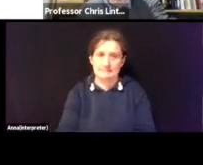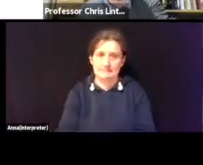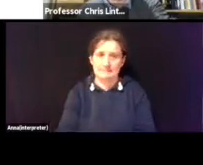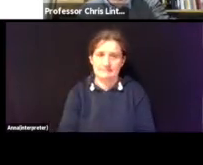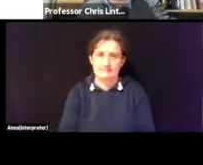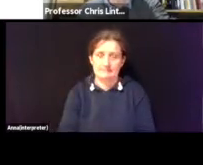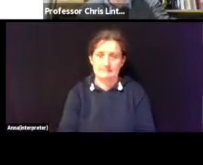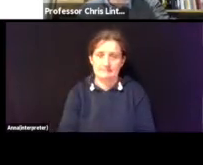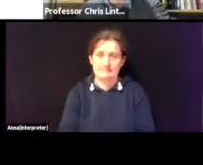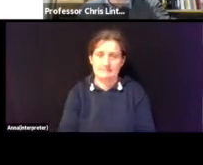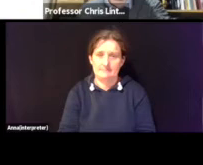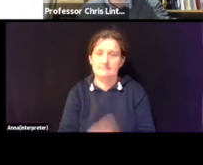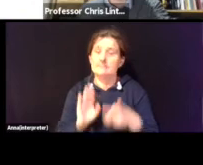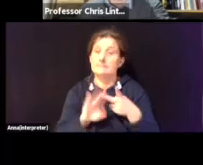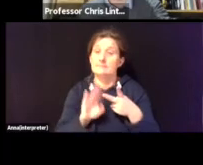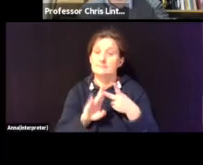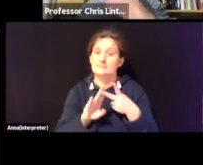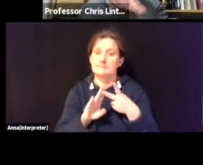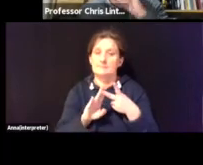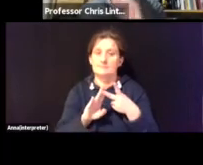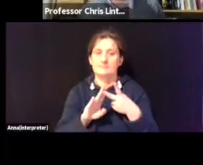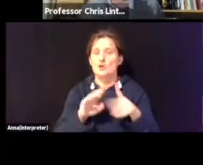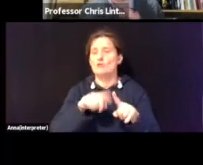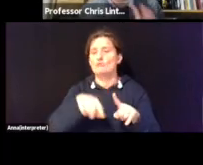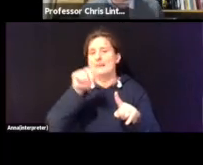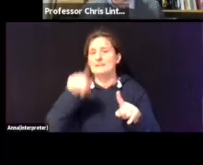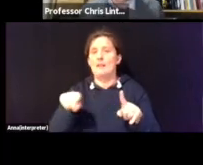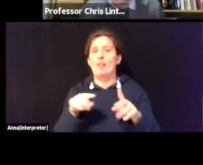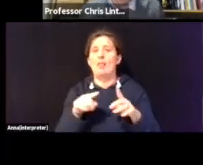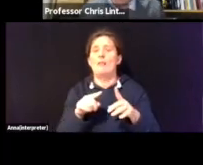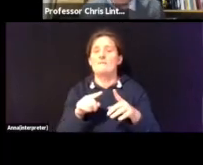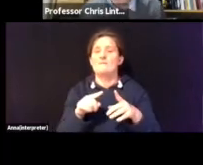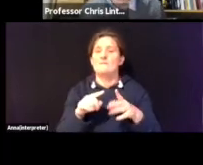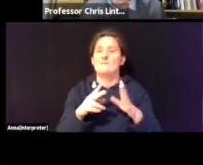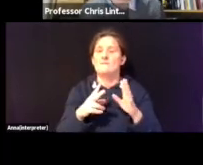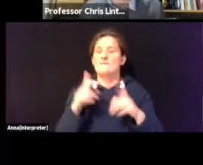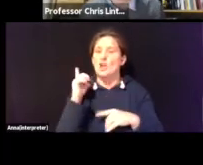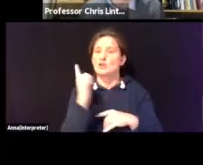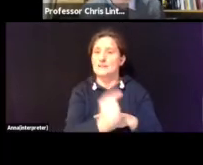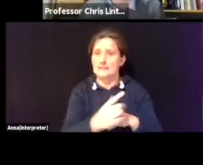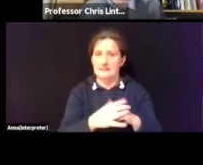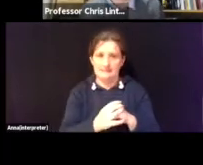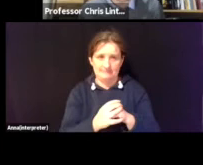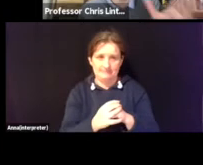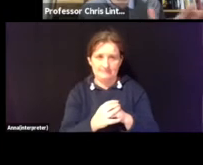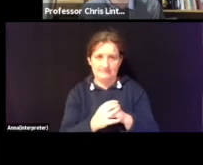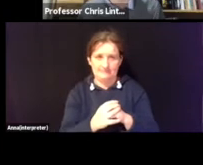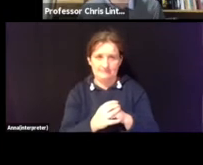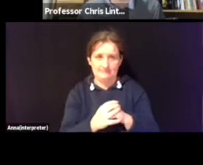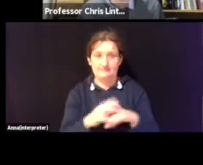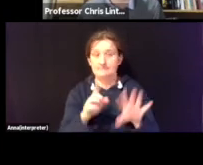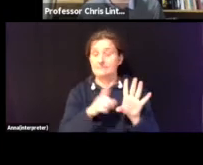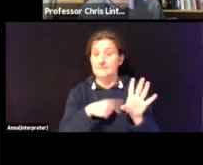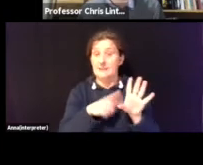important is a technique called radial velocity. And this uses the basics of gravity. So in yellow here